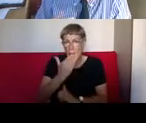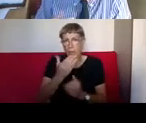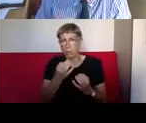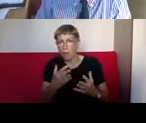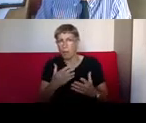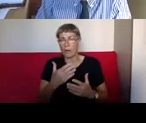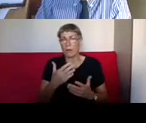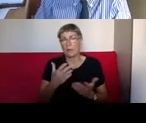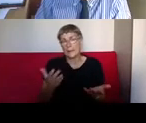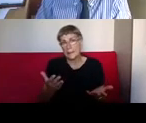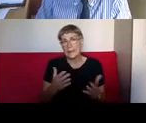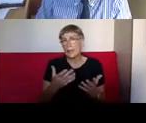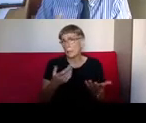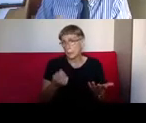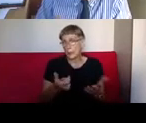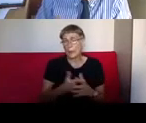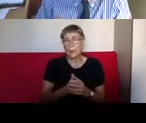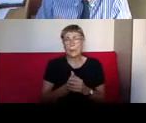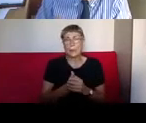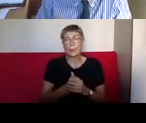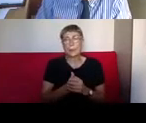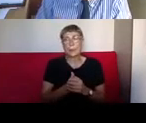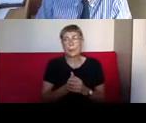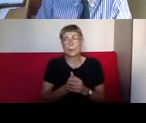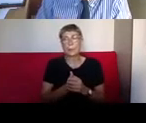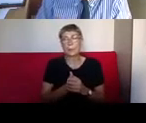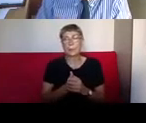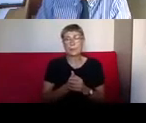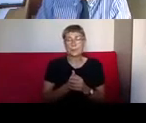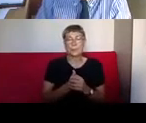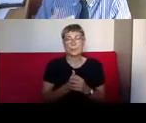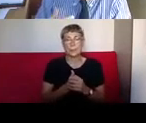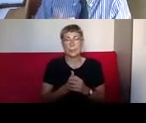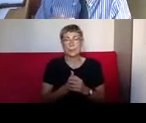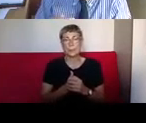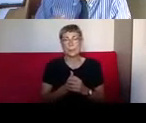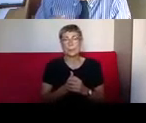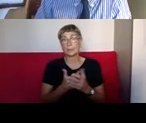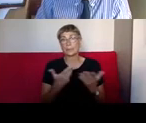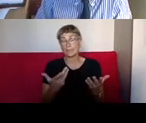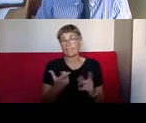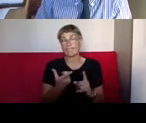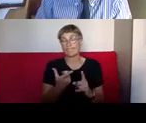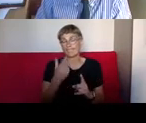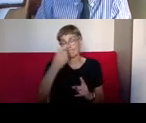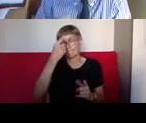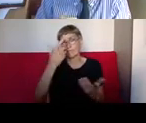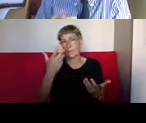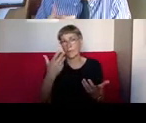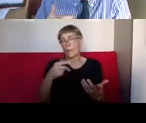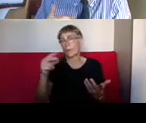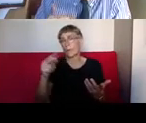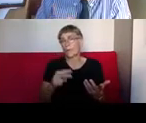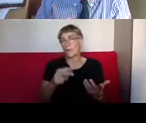So we still think the importance of these questionnaires, the importance of the fact that, in a way, we, as John